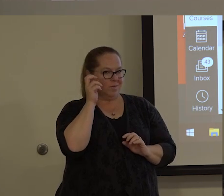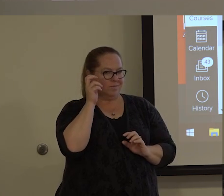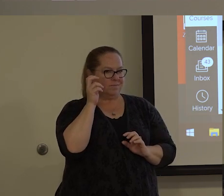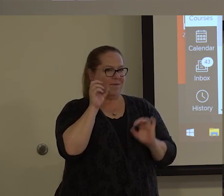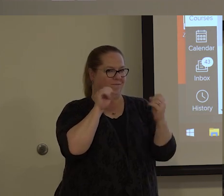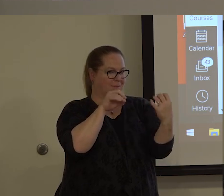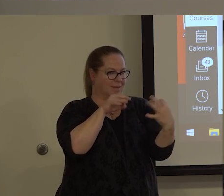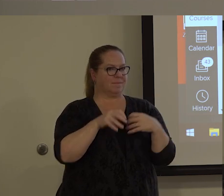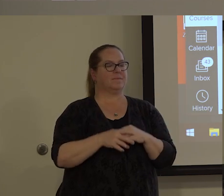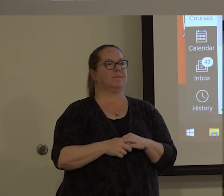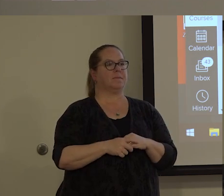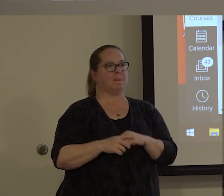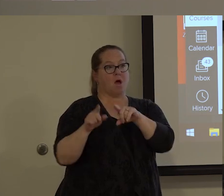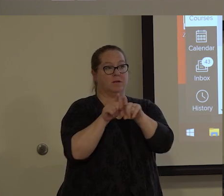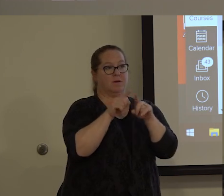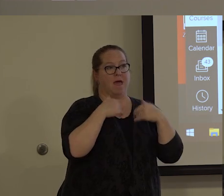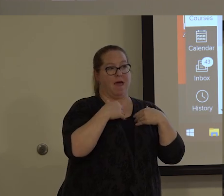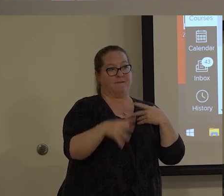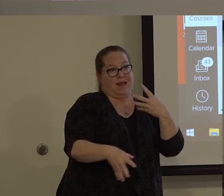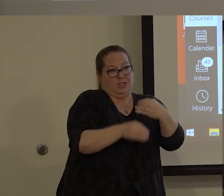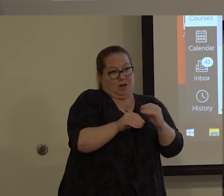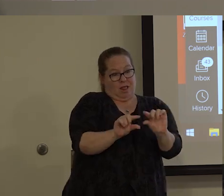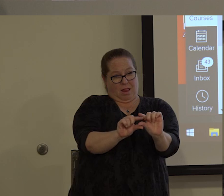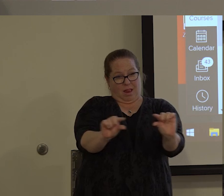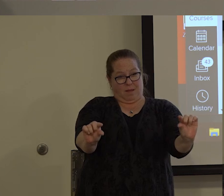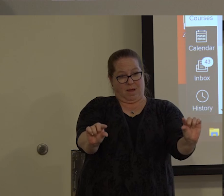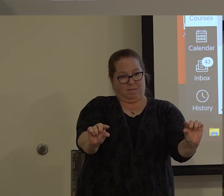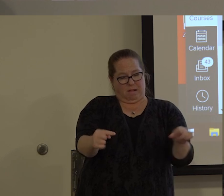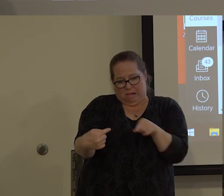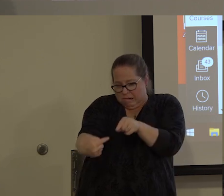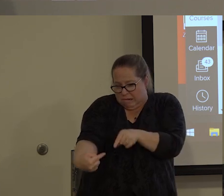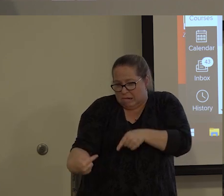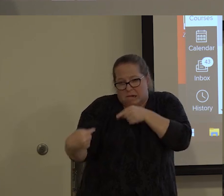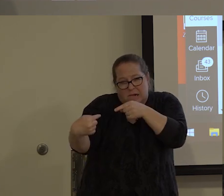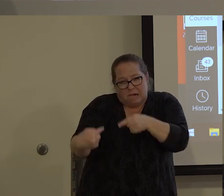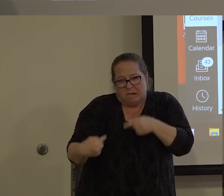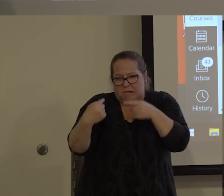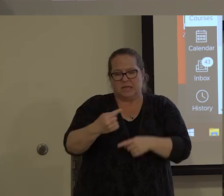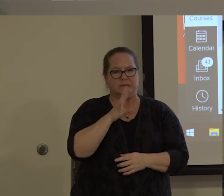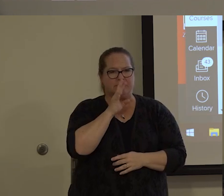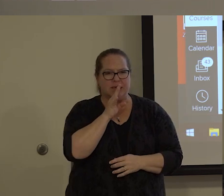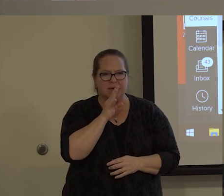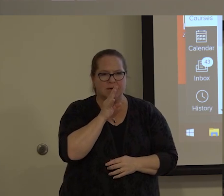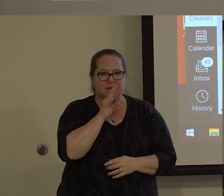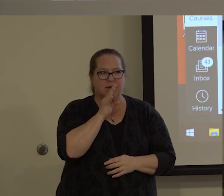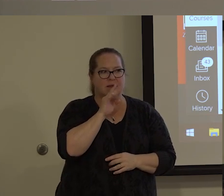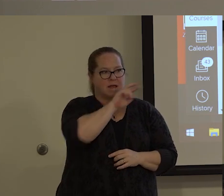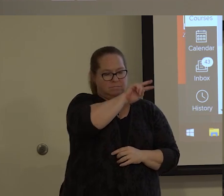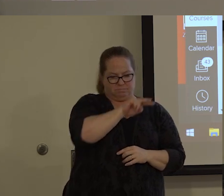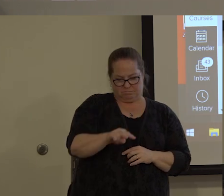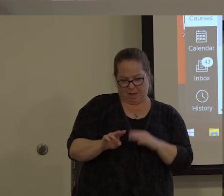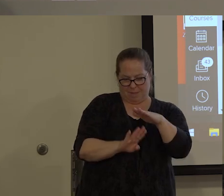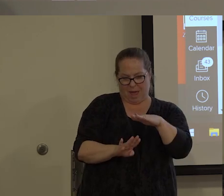also have an additional thing at the bottom where if they're really struggling to get the speaking portion right, they can come down to the